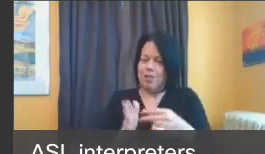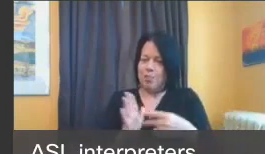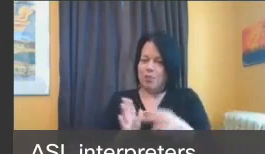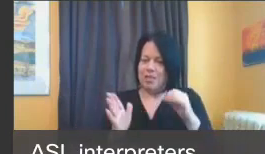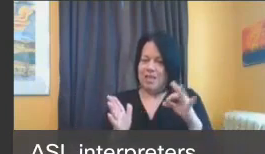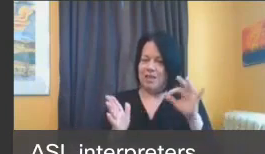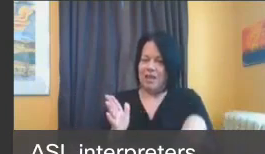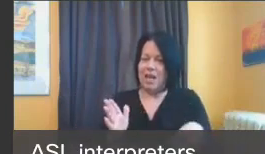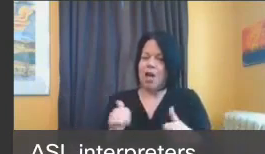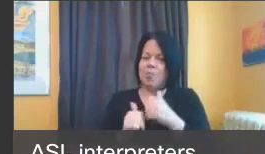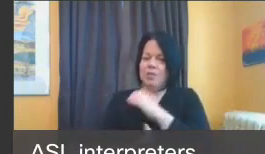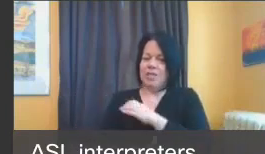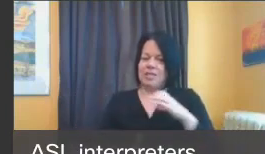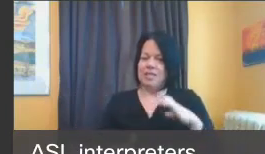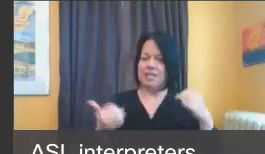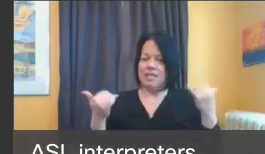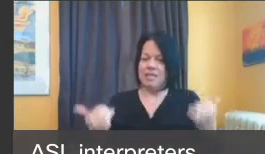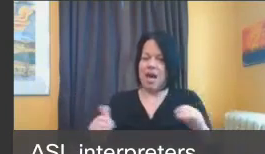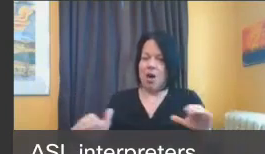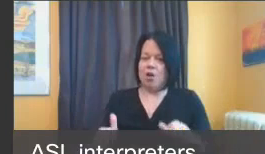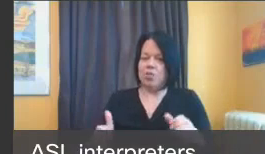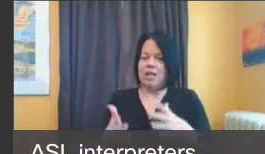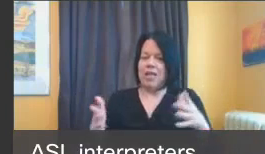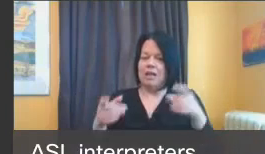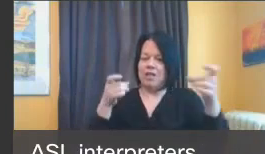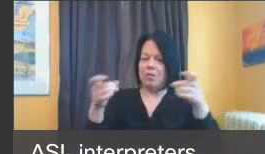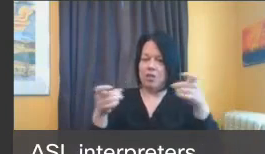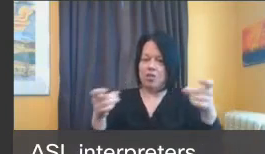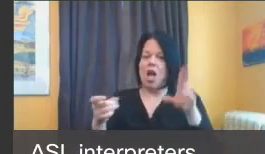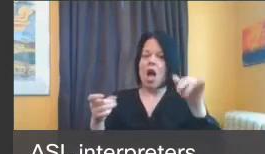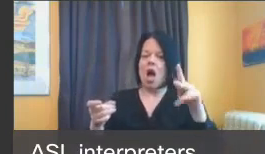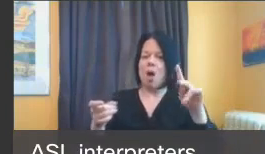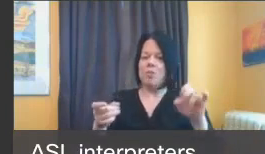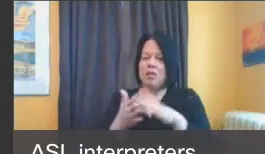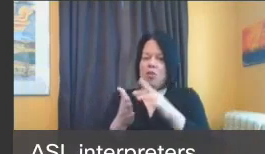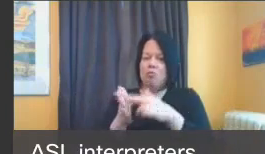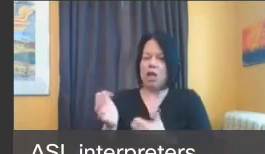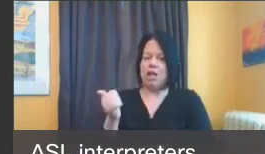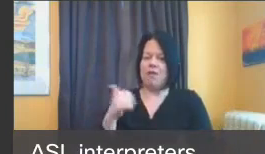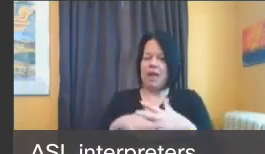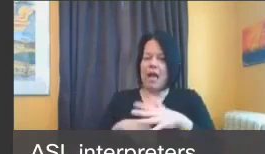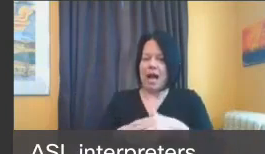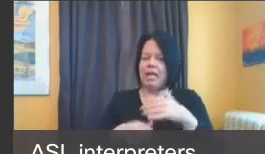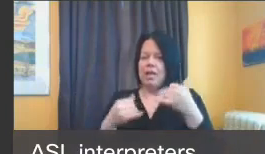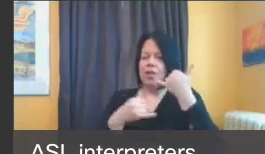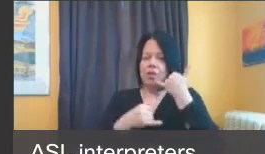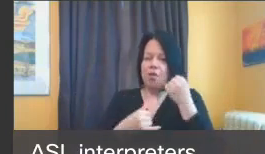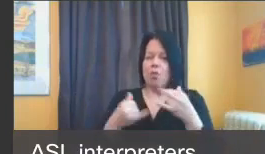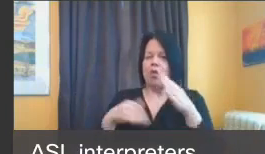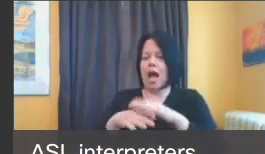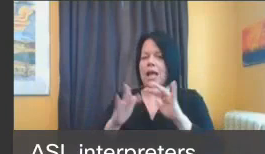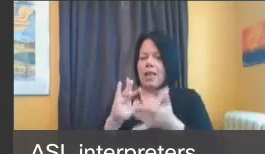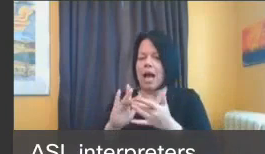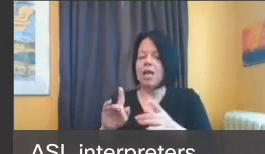Most of our citizens are now doing a lot of the administrative, updating their records and things online, or they can do it over the phone. This, the